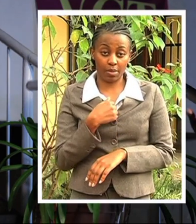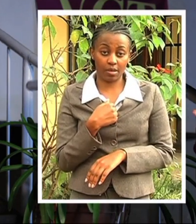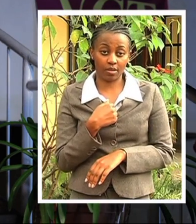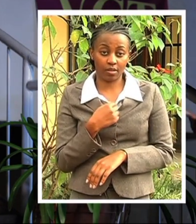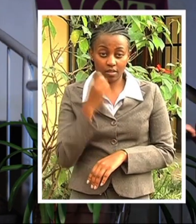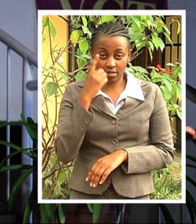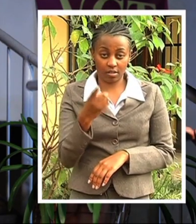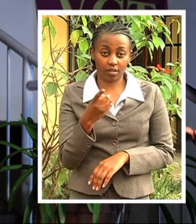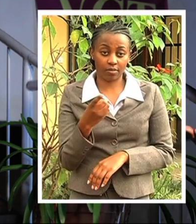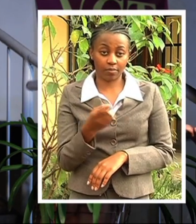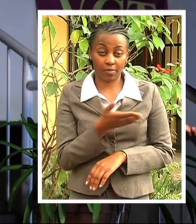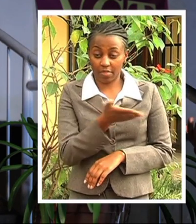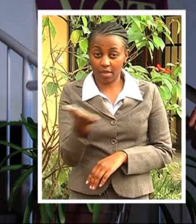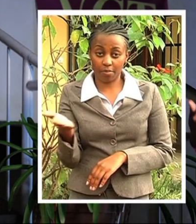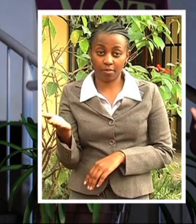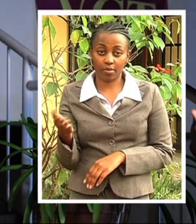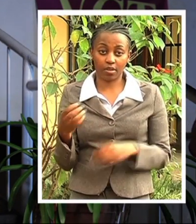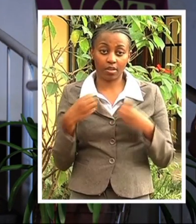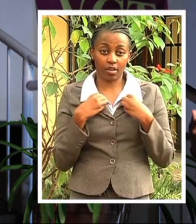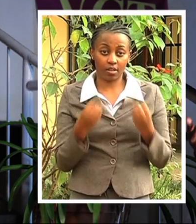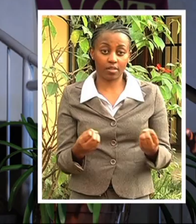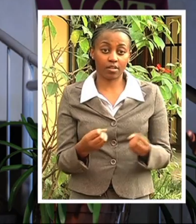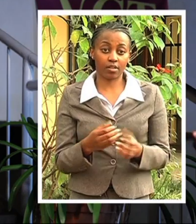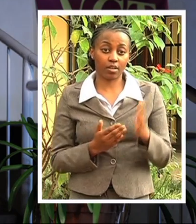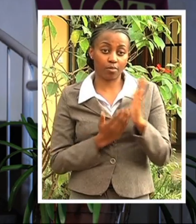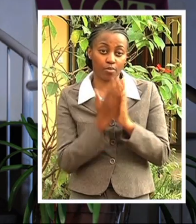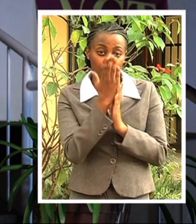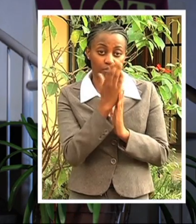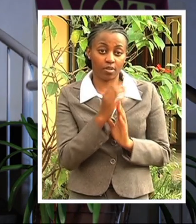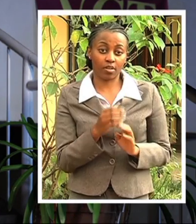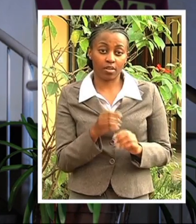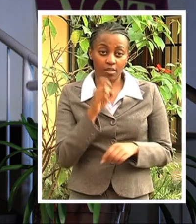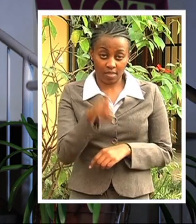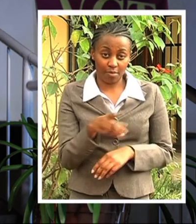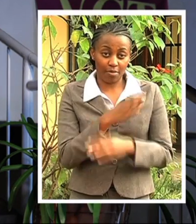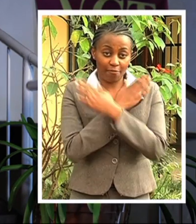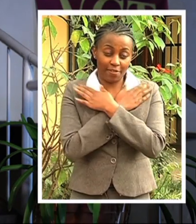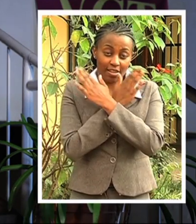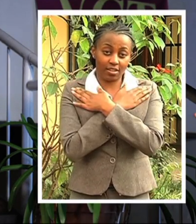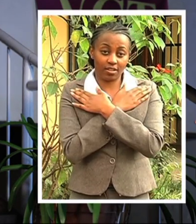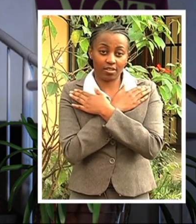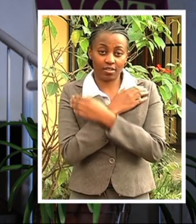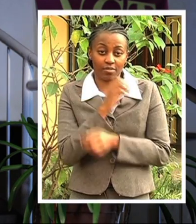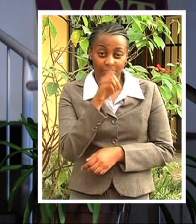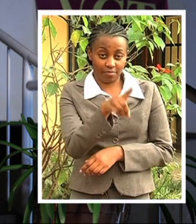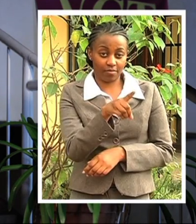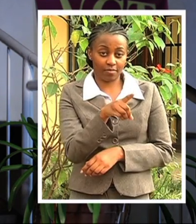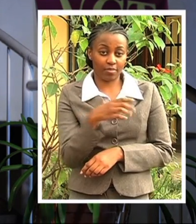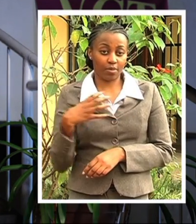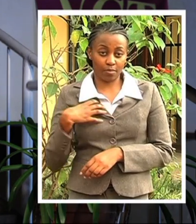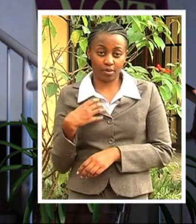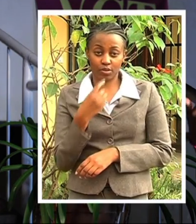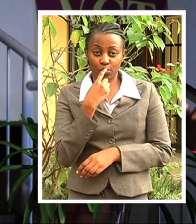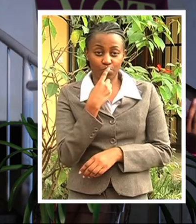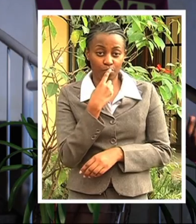up slowly when they see that maybe their friends have done it and the outcome has been good.